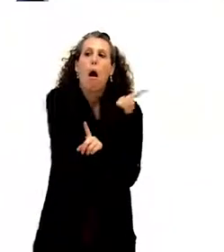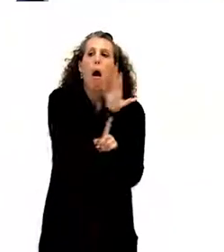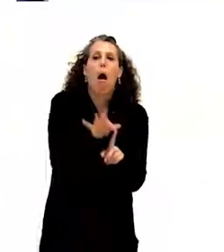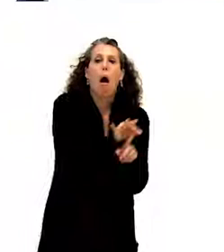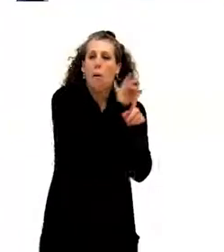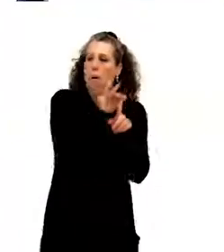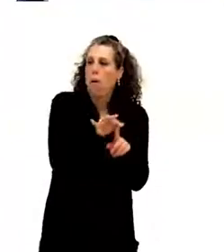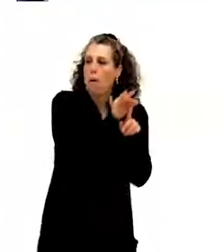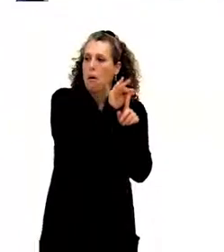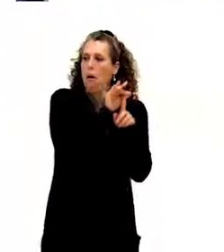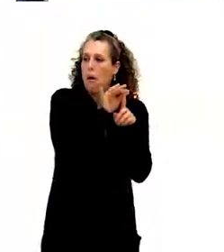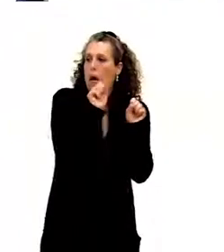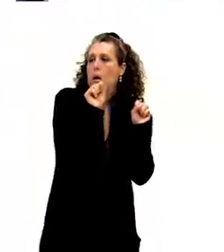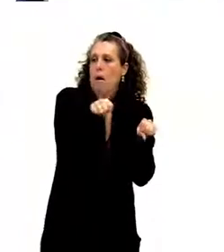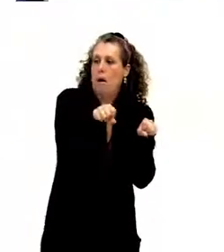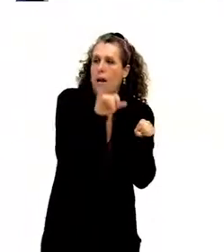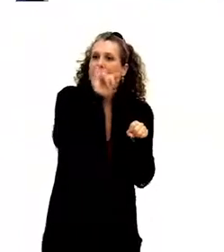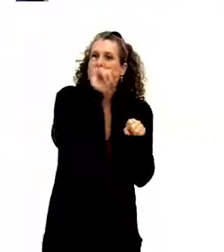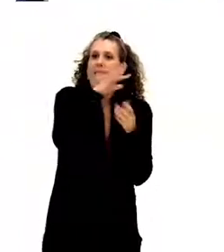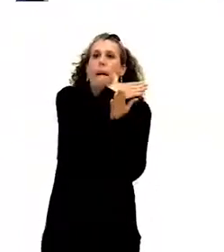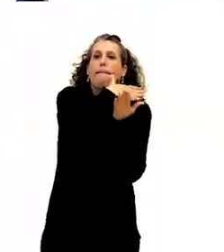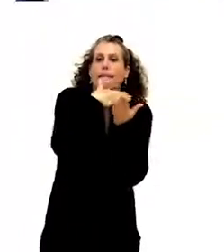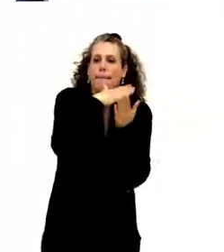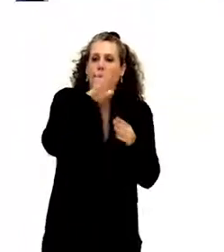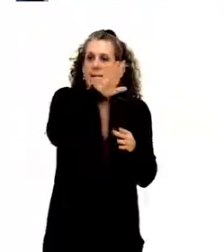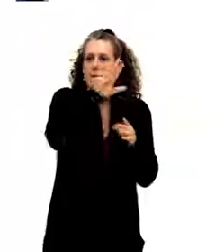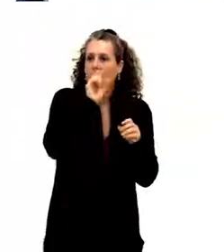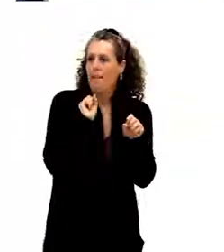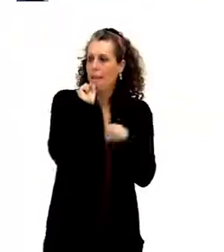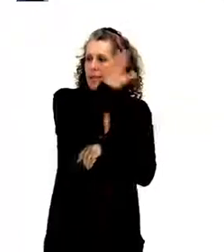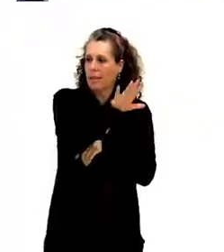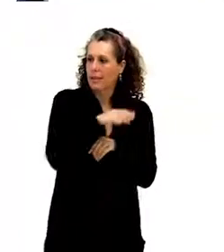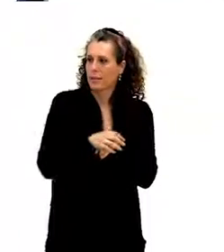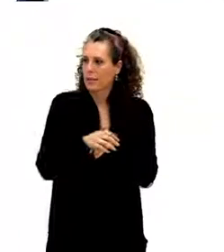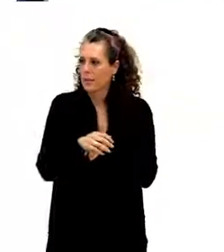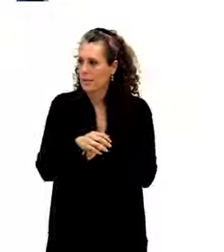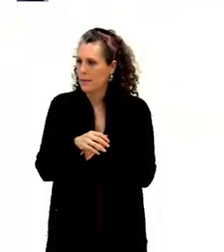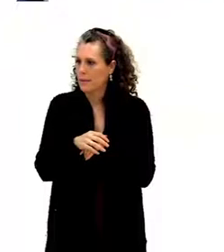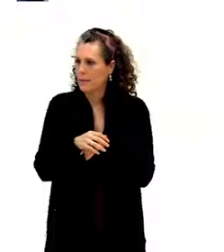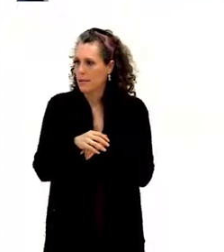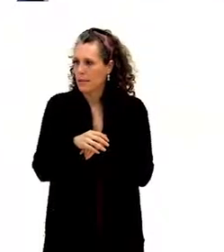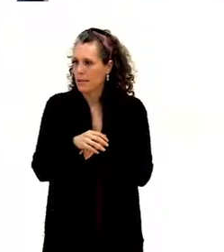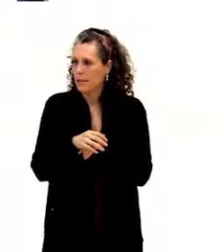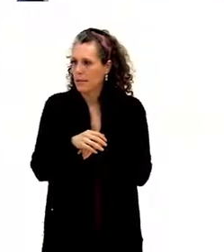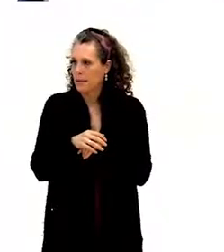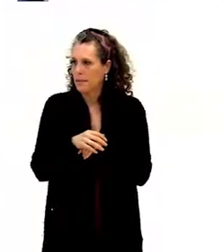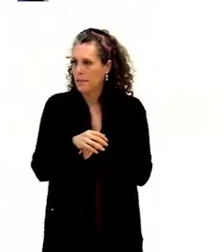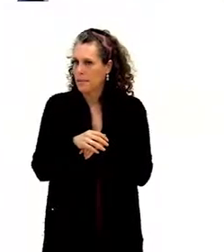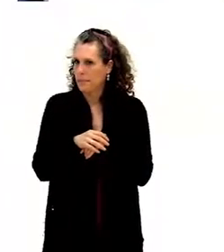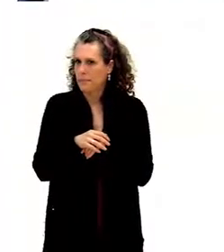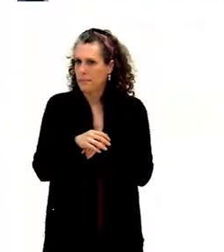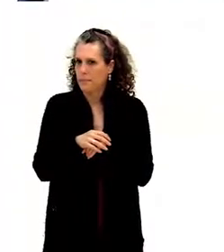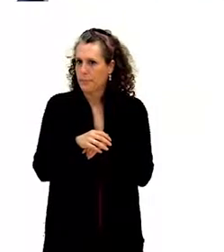application. Germany, believe it or not, does not have mandatory standards for accessibility into